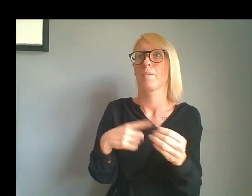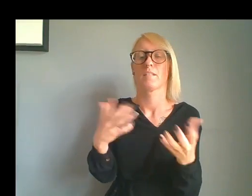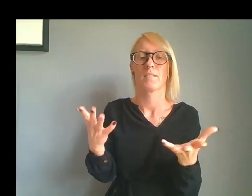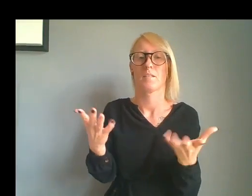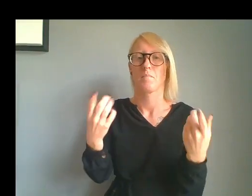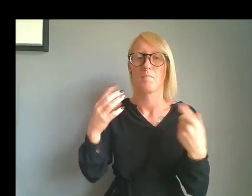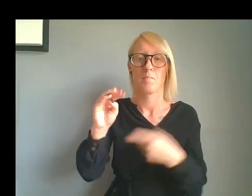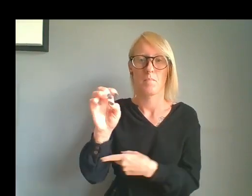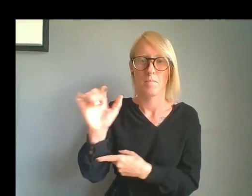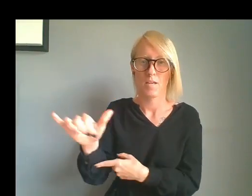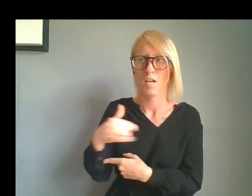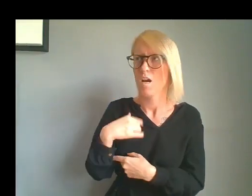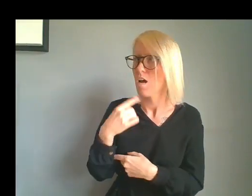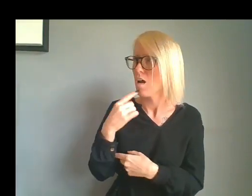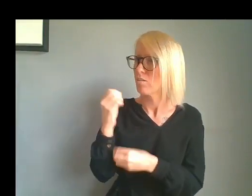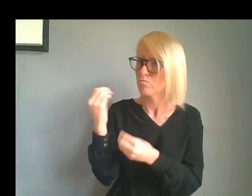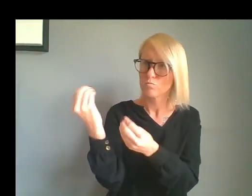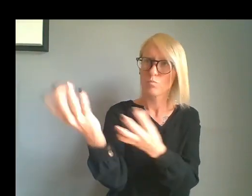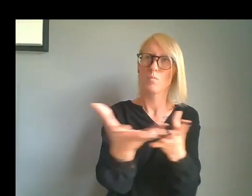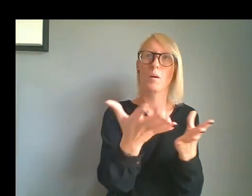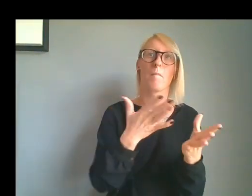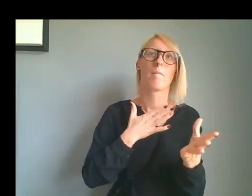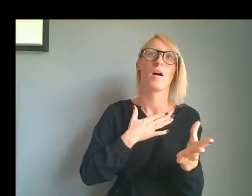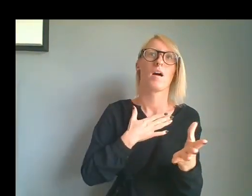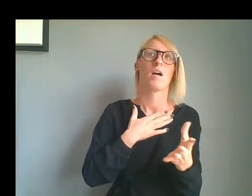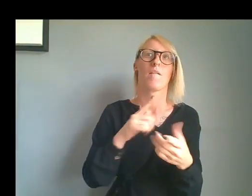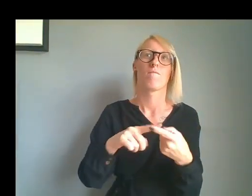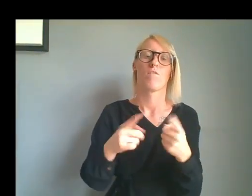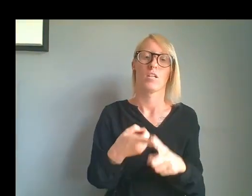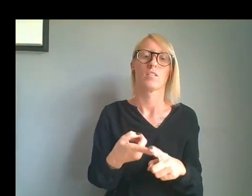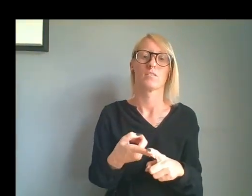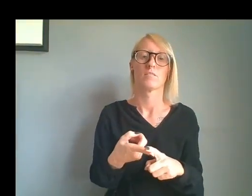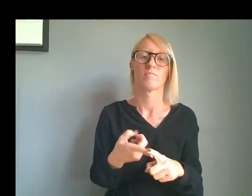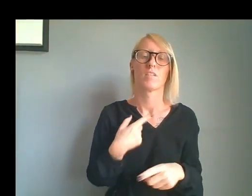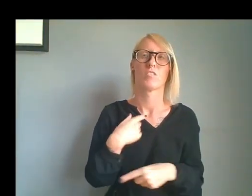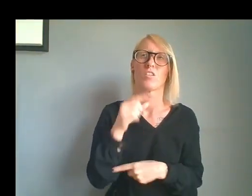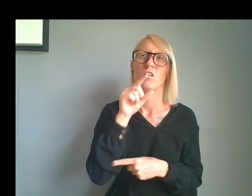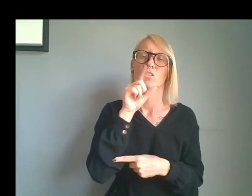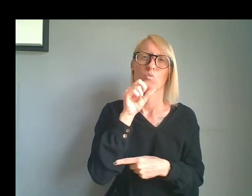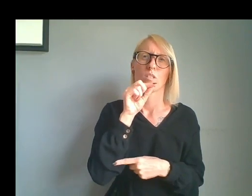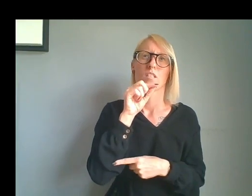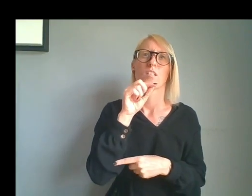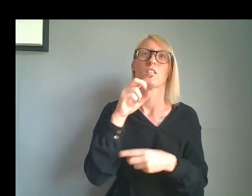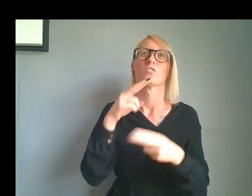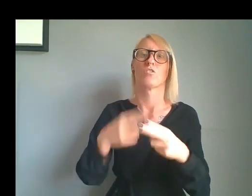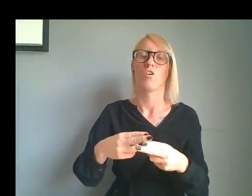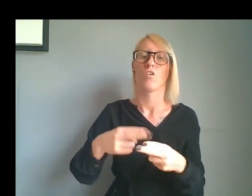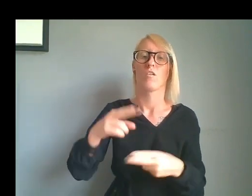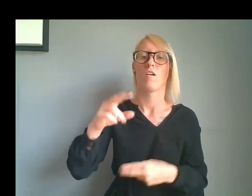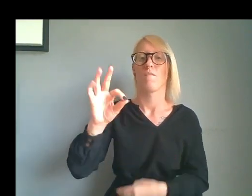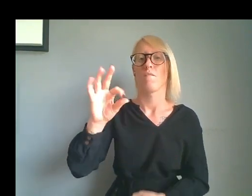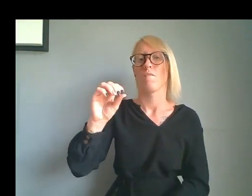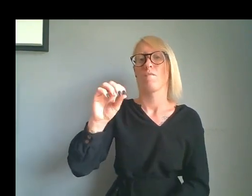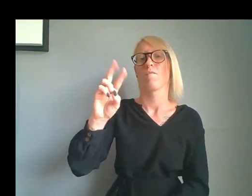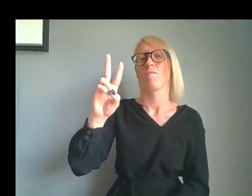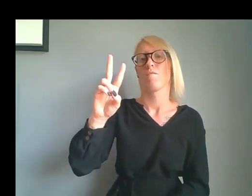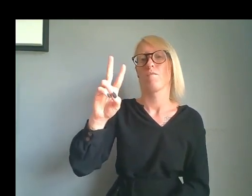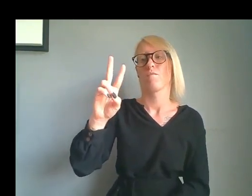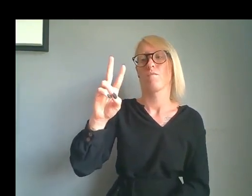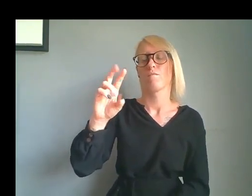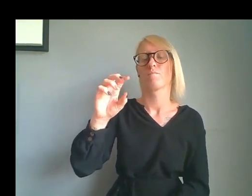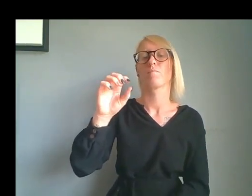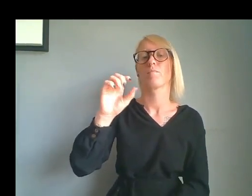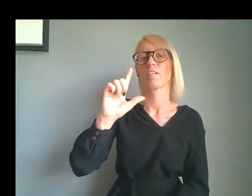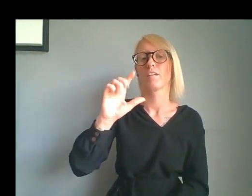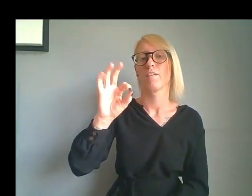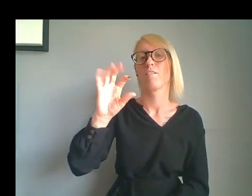my followers about it, and that's what's called retweeting. These couple ones, these are people that had questions. I just kind of search around and see if